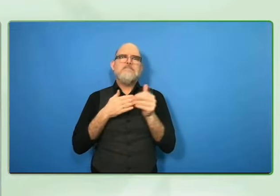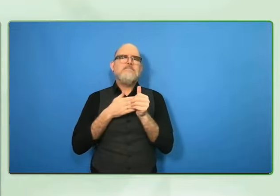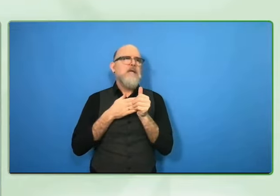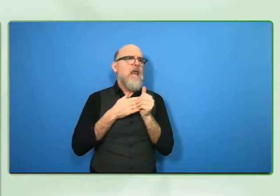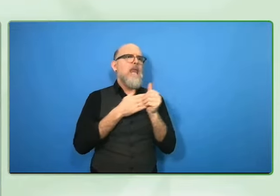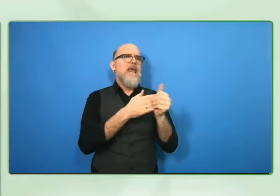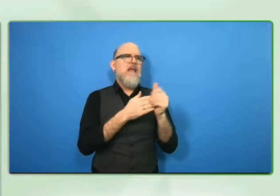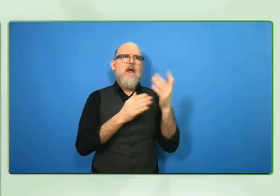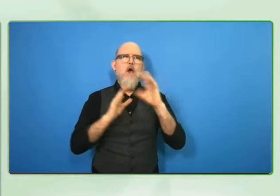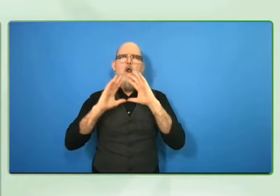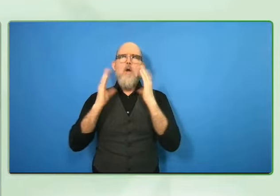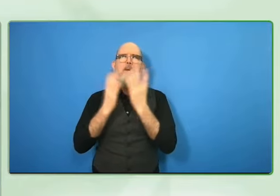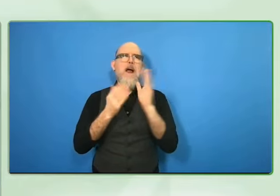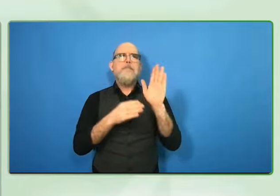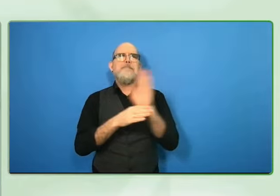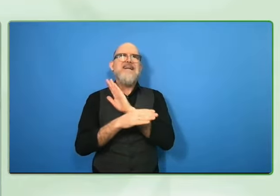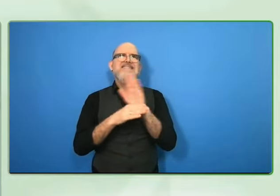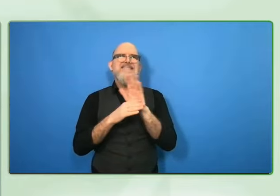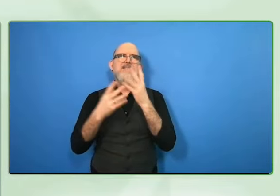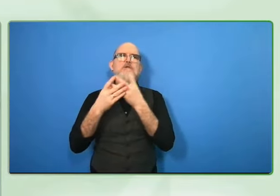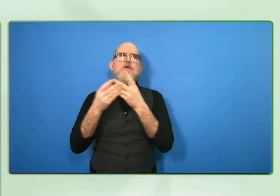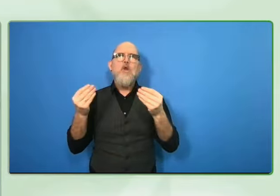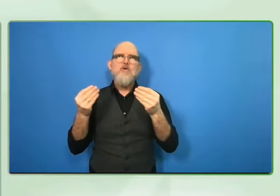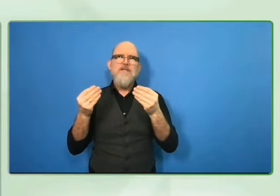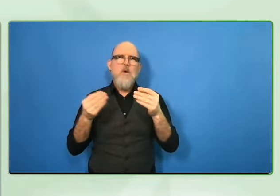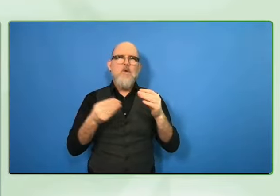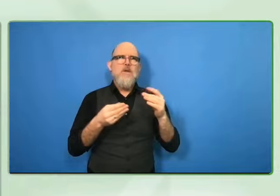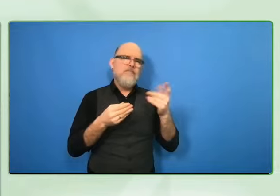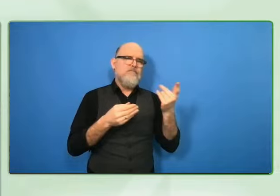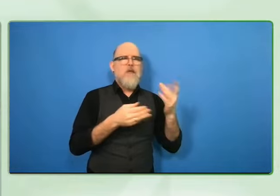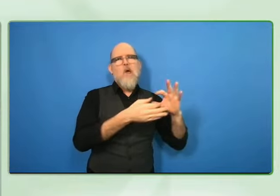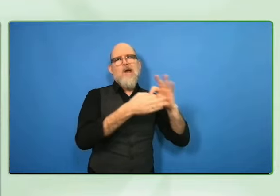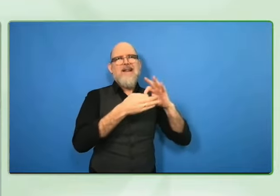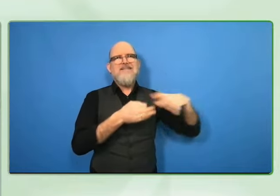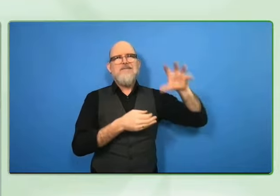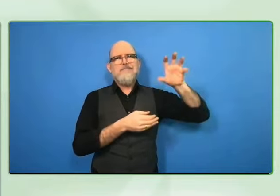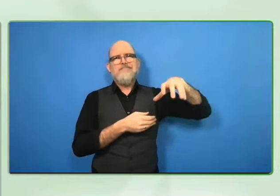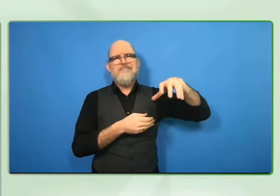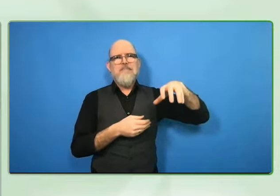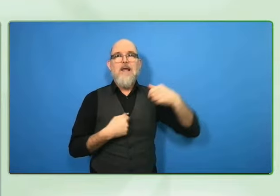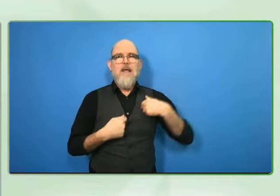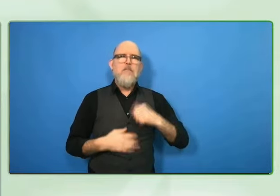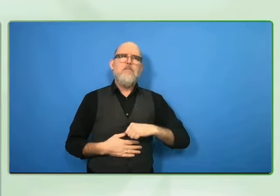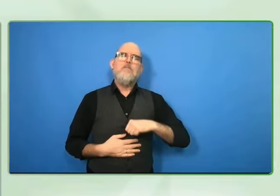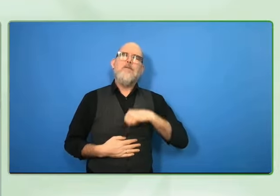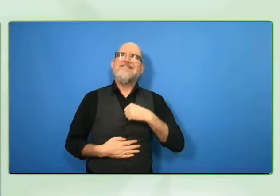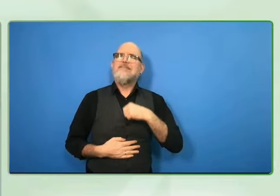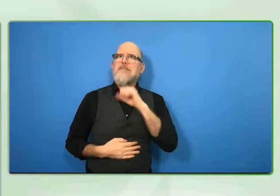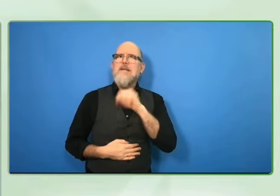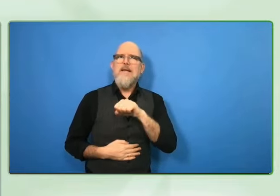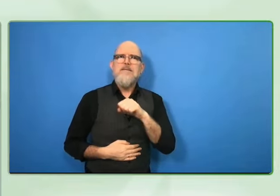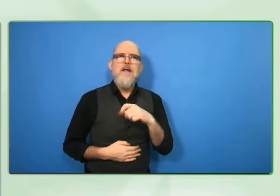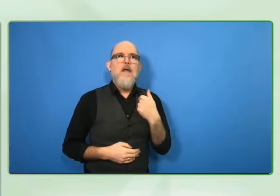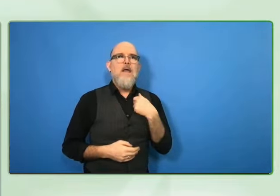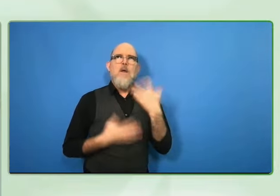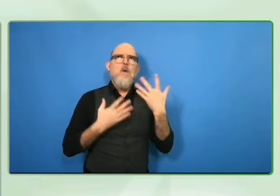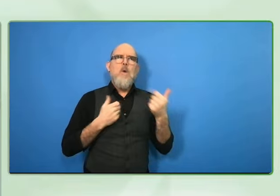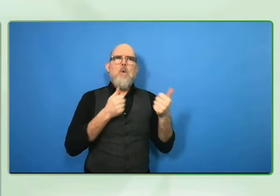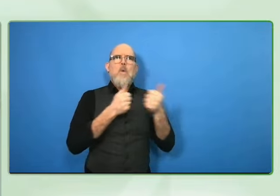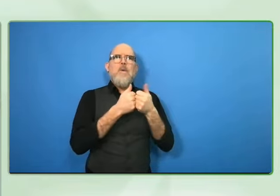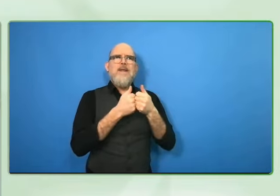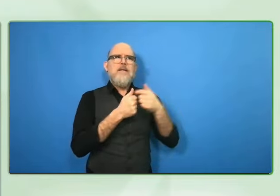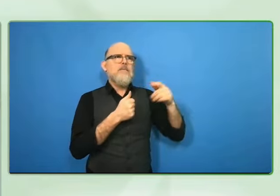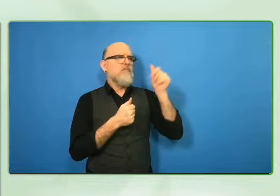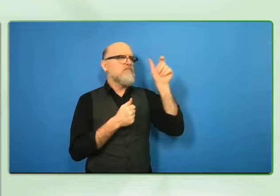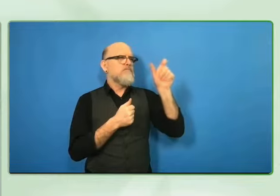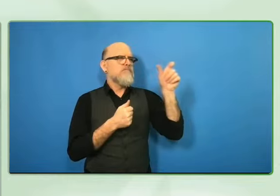proud global co-lead for the Capability Network, EBRG, together with my amazing co-lead Hillary Reagan for the past